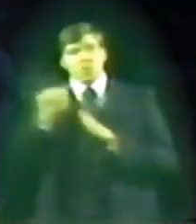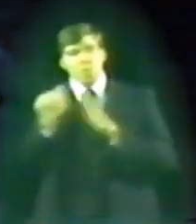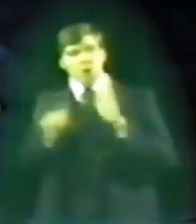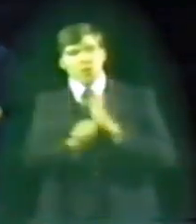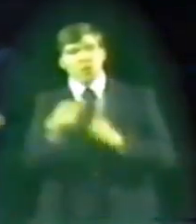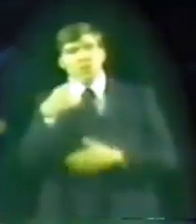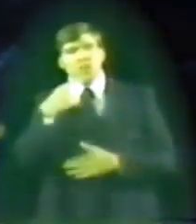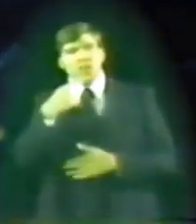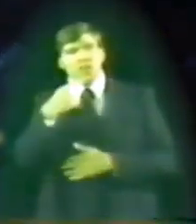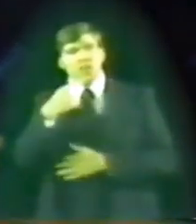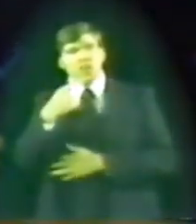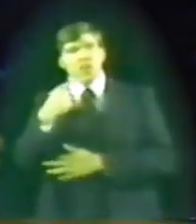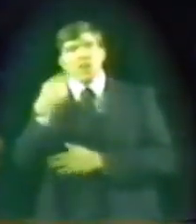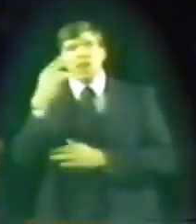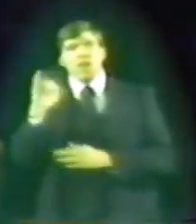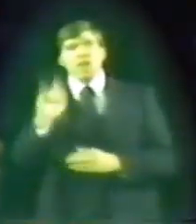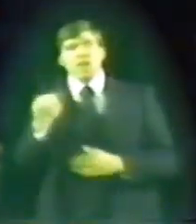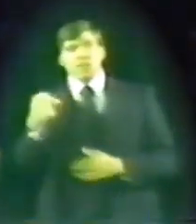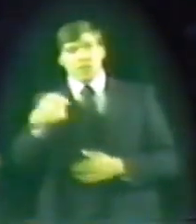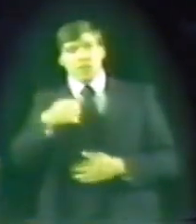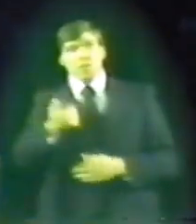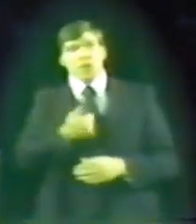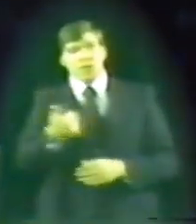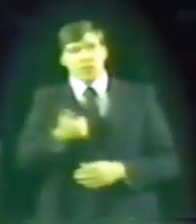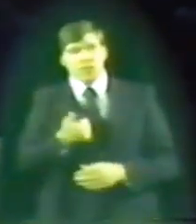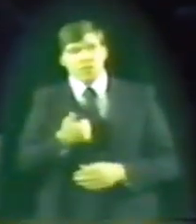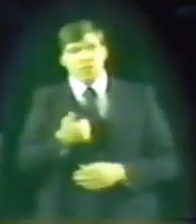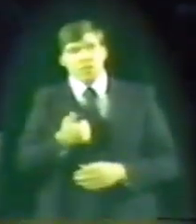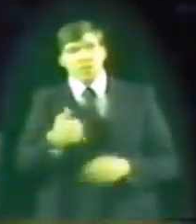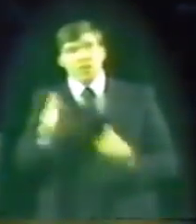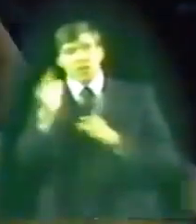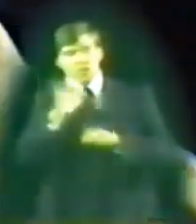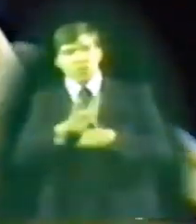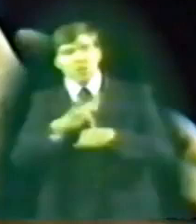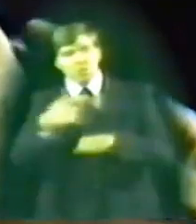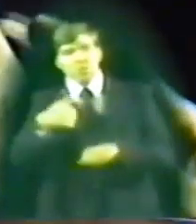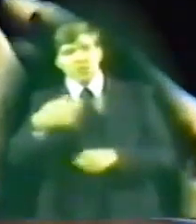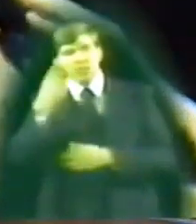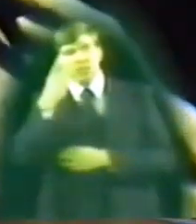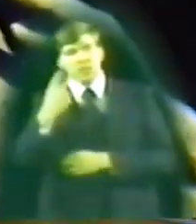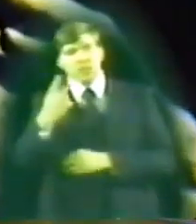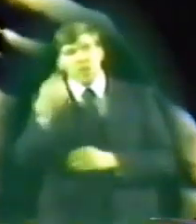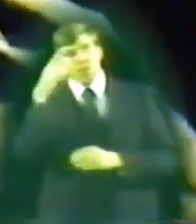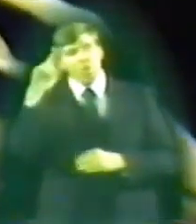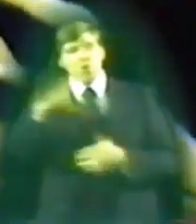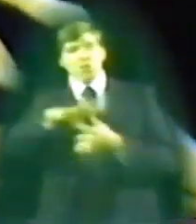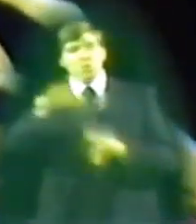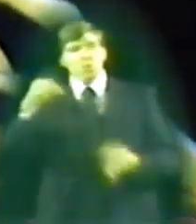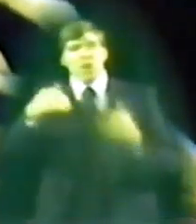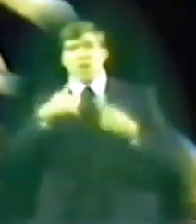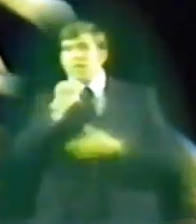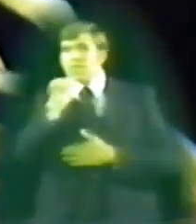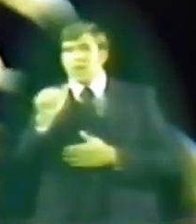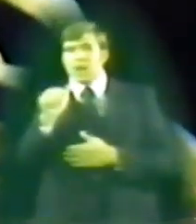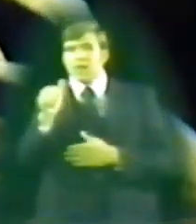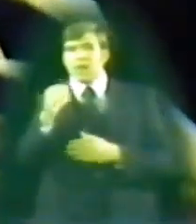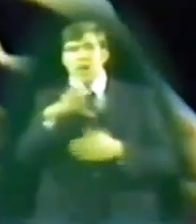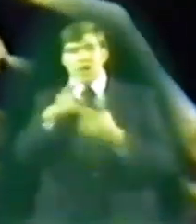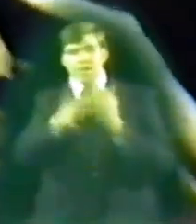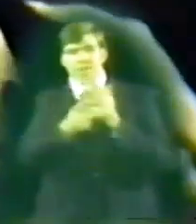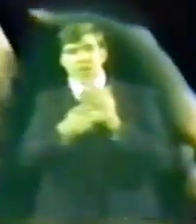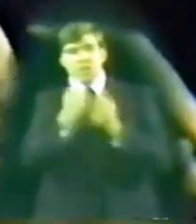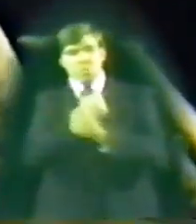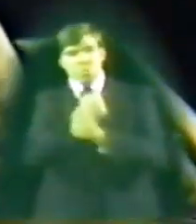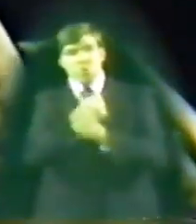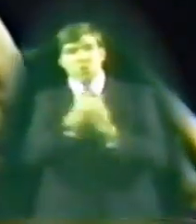saying, "Behold, it is I myself. Handle me and see, for a spirit hath not flesh and bones, as ye